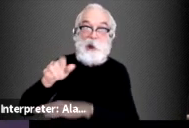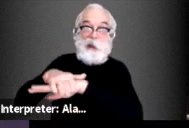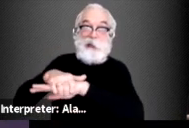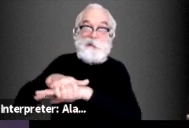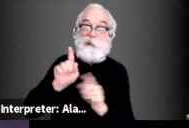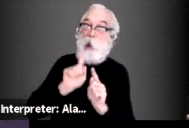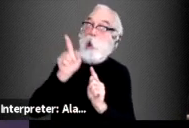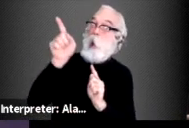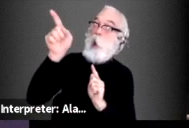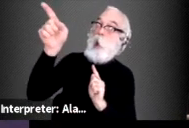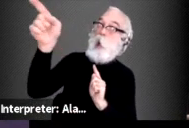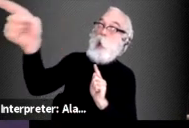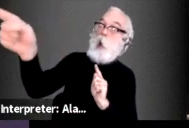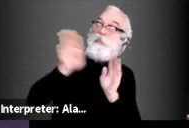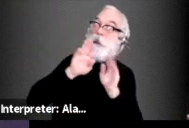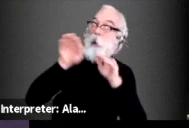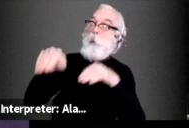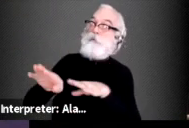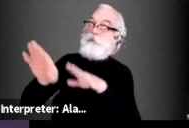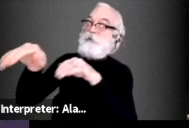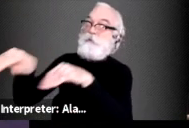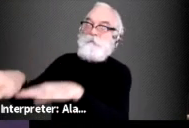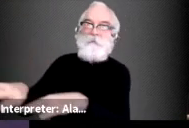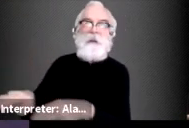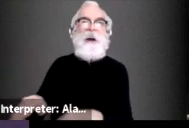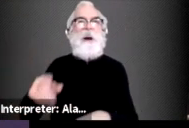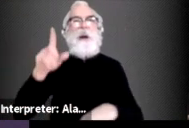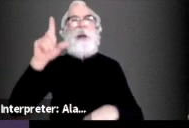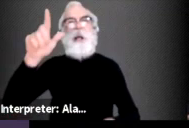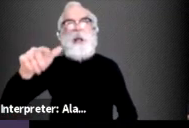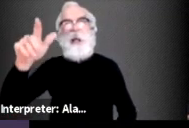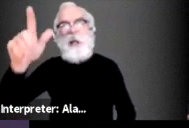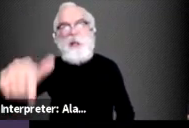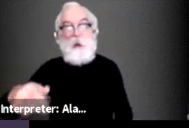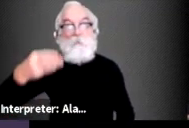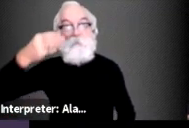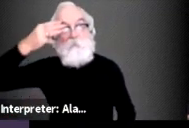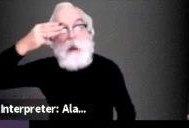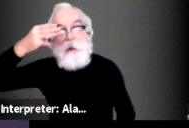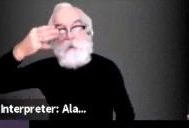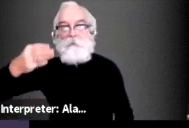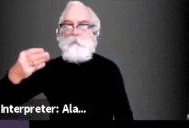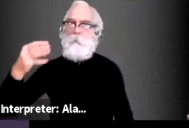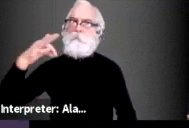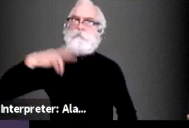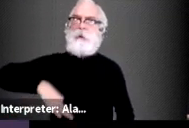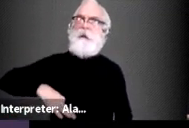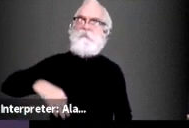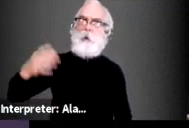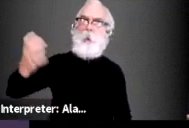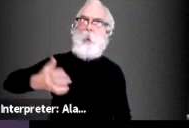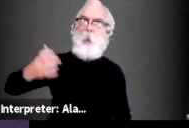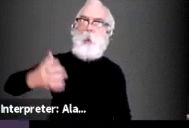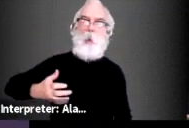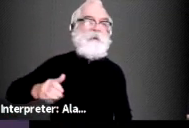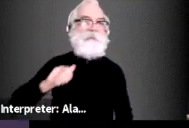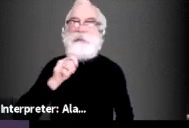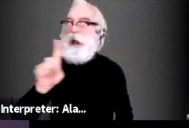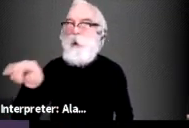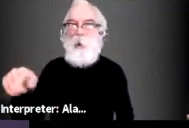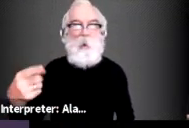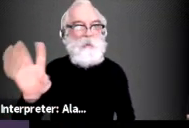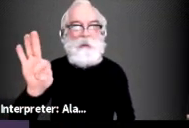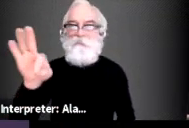As time went on and privateering proved to be tremendously lucrative, it wasn't only French vessels that were attacked